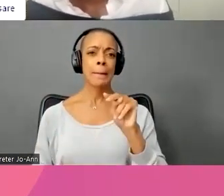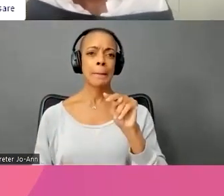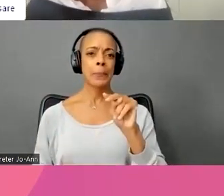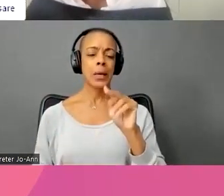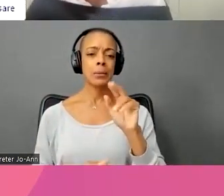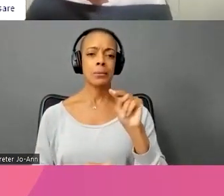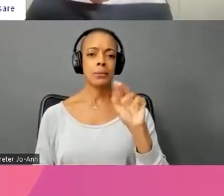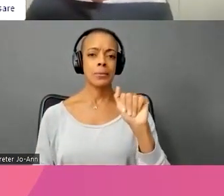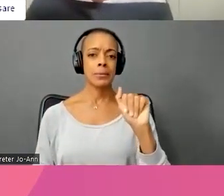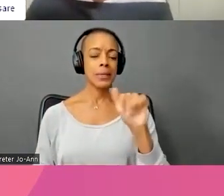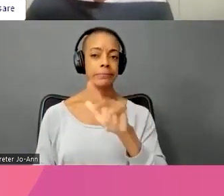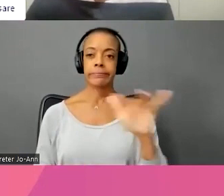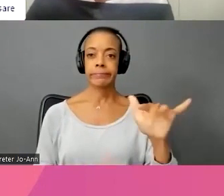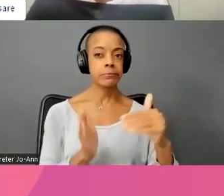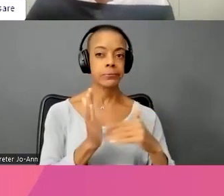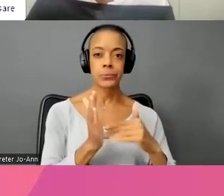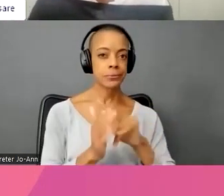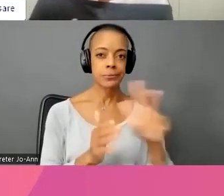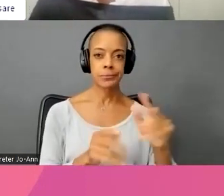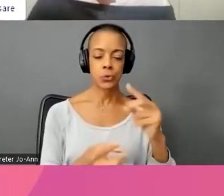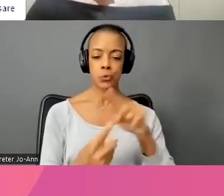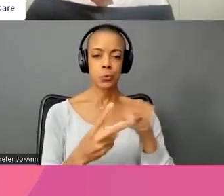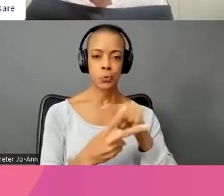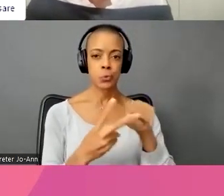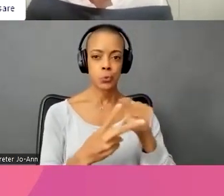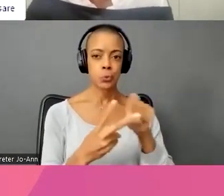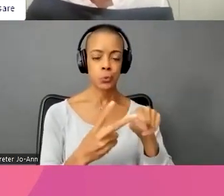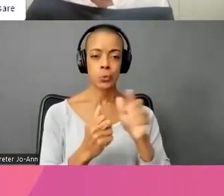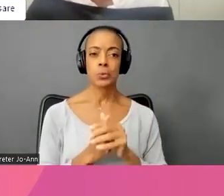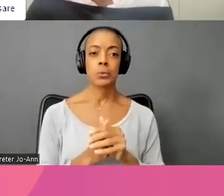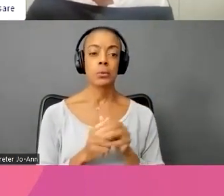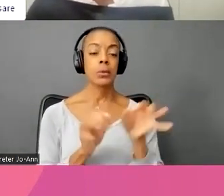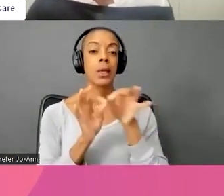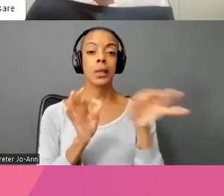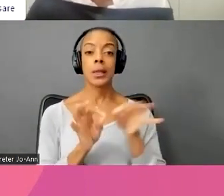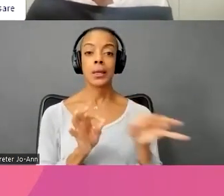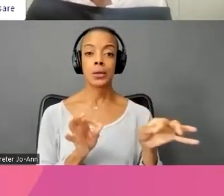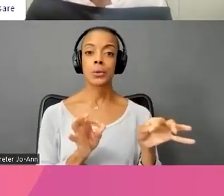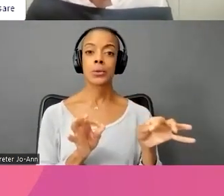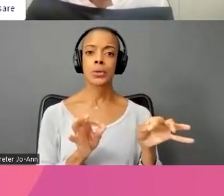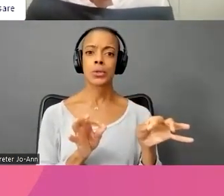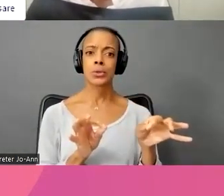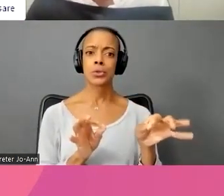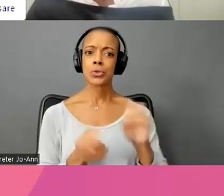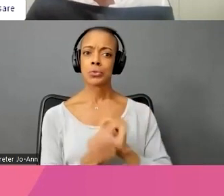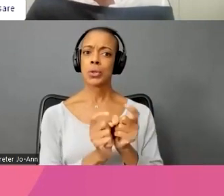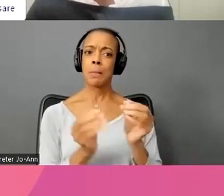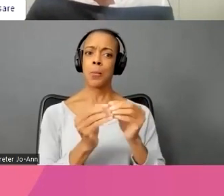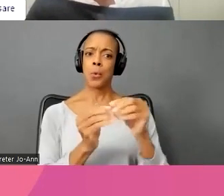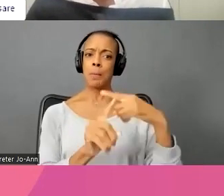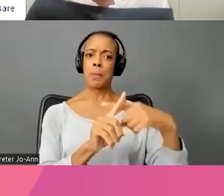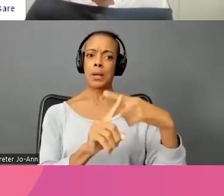Tope Adefarakan, when it comes to language that can be used in a more positive way,